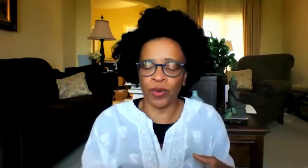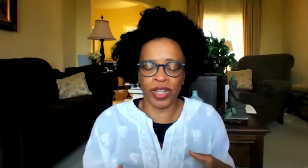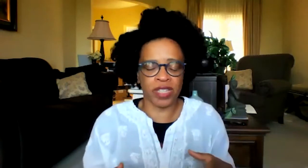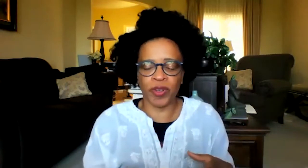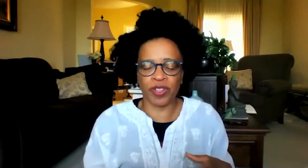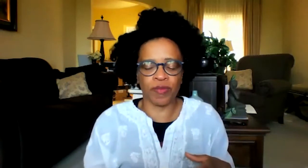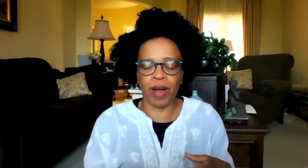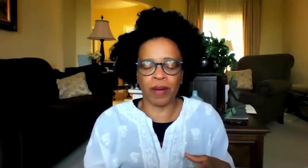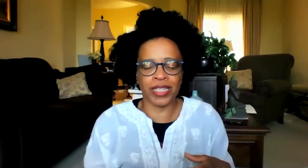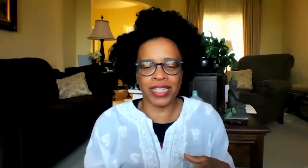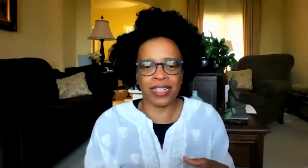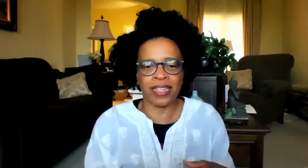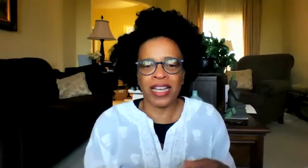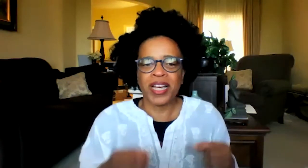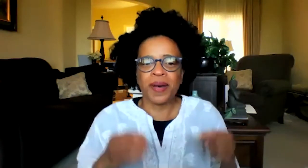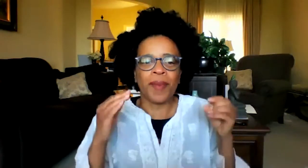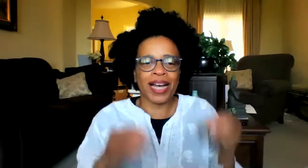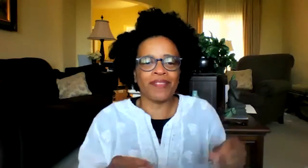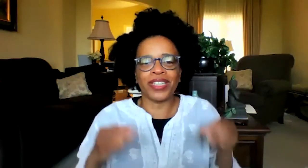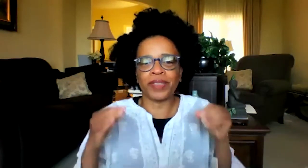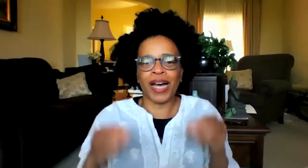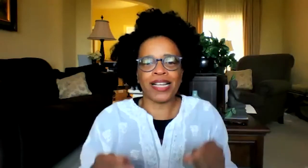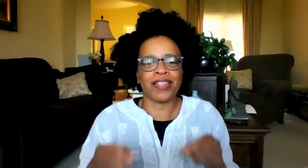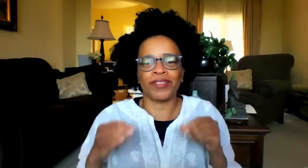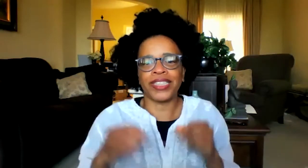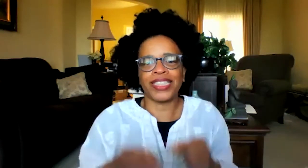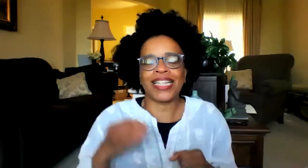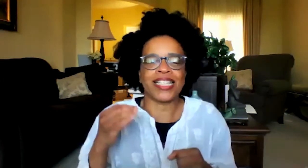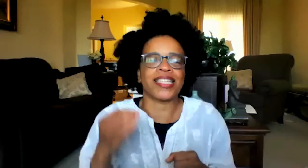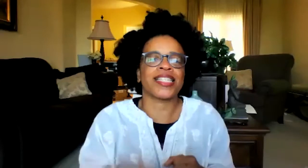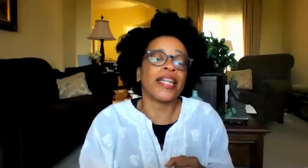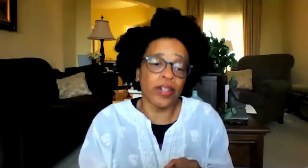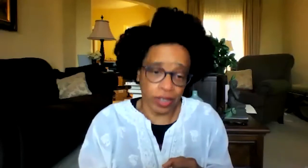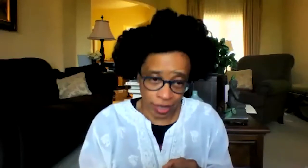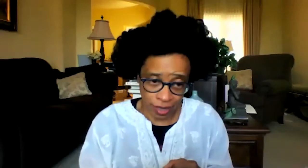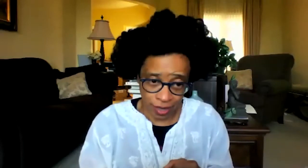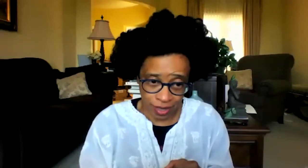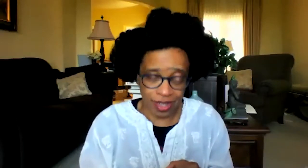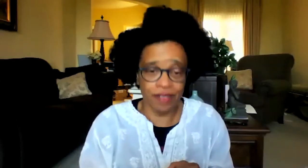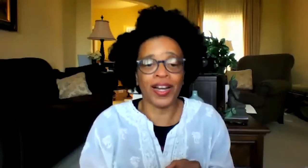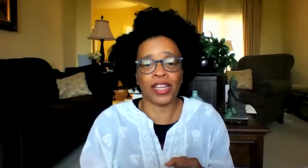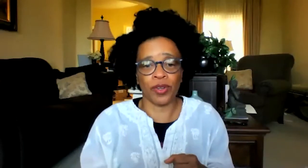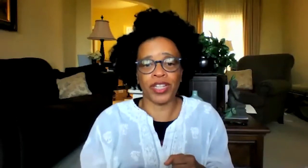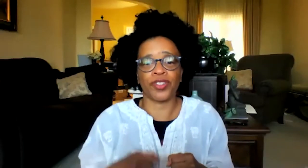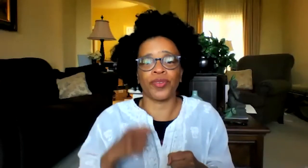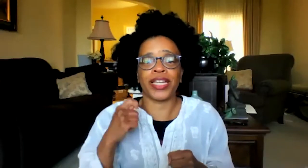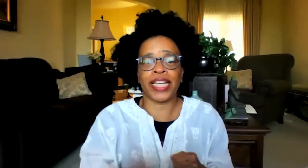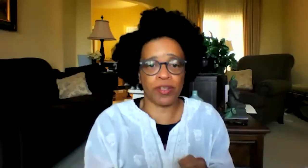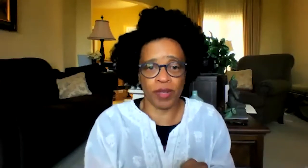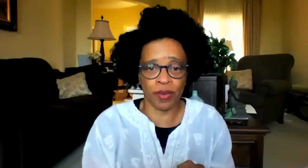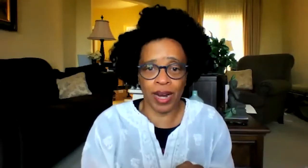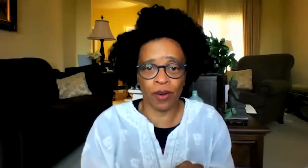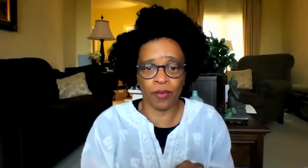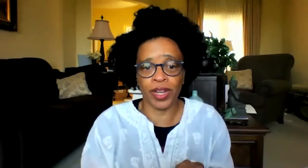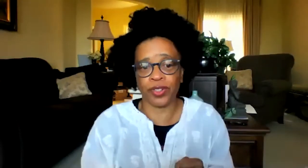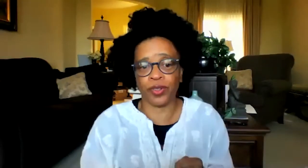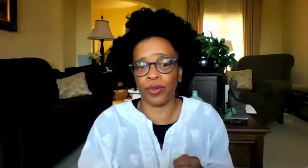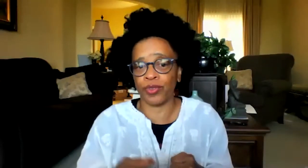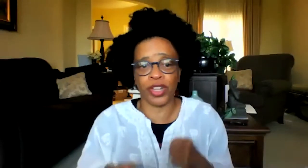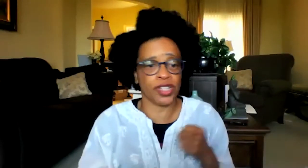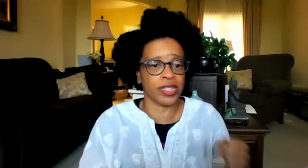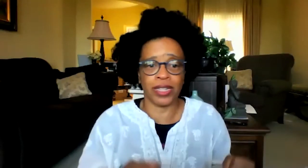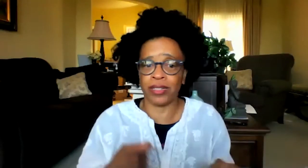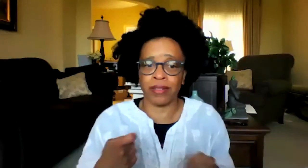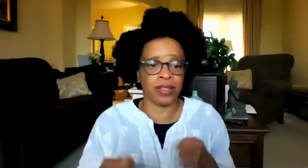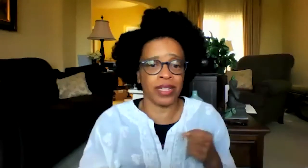look at our own experience, we've probably seen it, mindfulness by itself does not necessarily invite you into engagement around